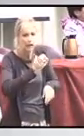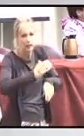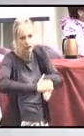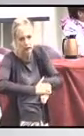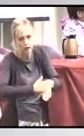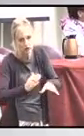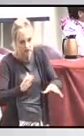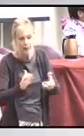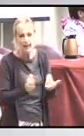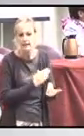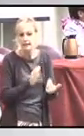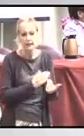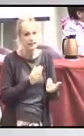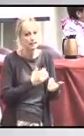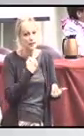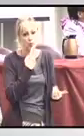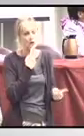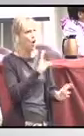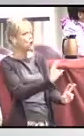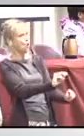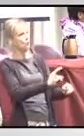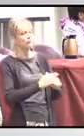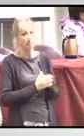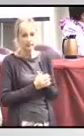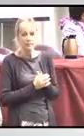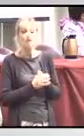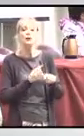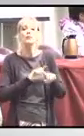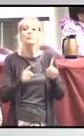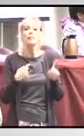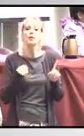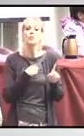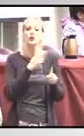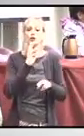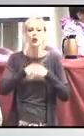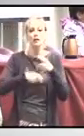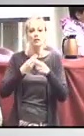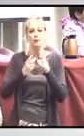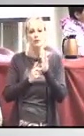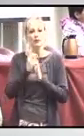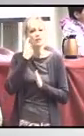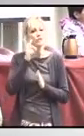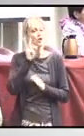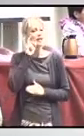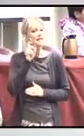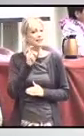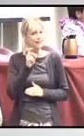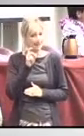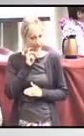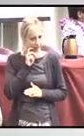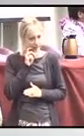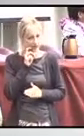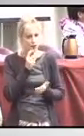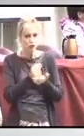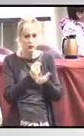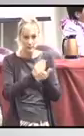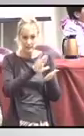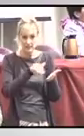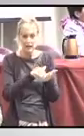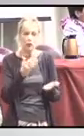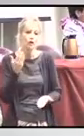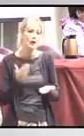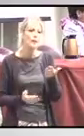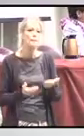and it's so easy to answer that question. So what we're talking about developing for the Sex Abuse Treatment Center is maybe 2 or